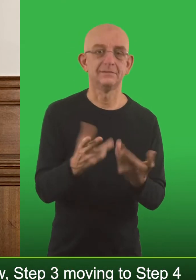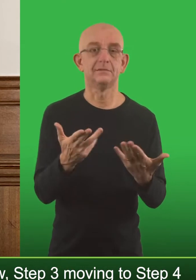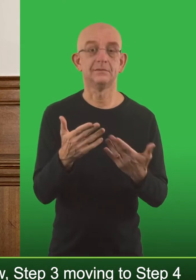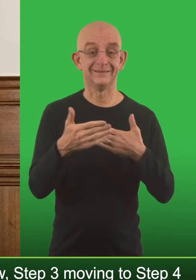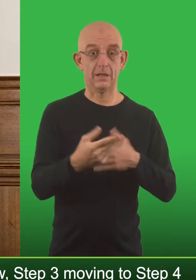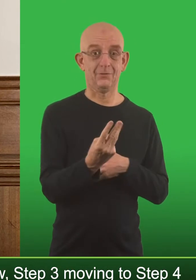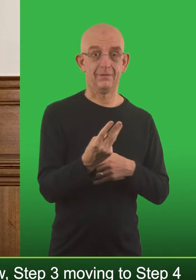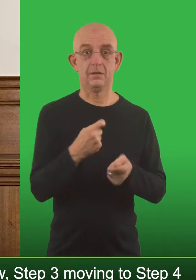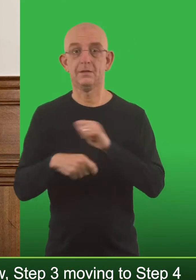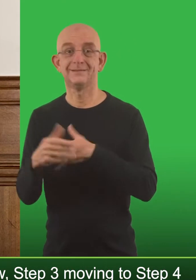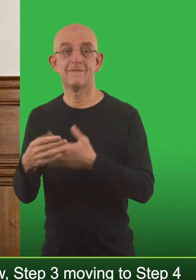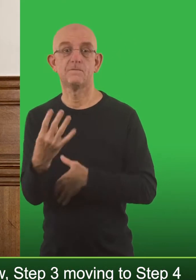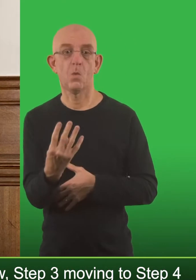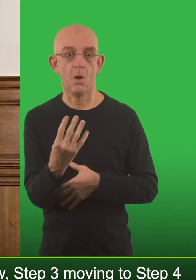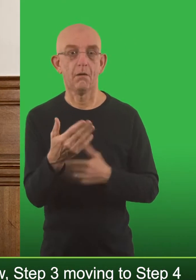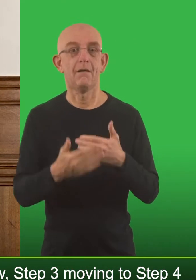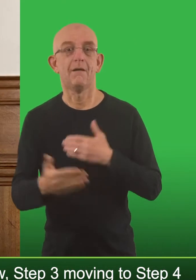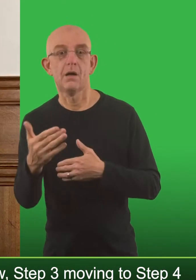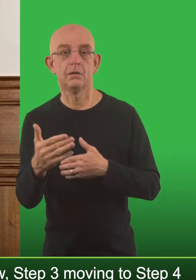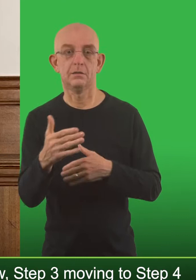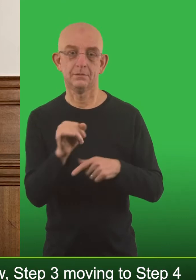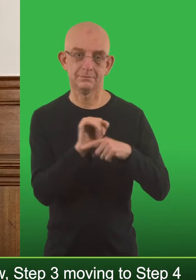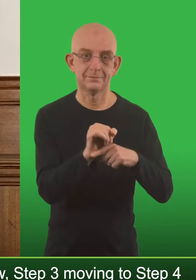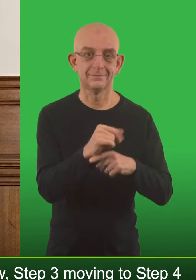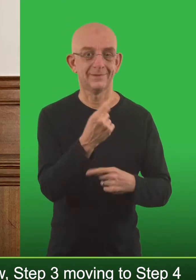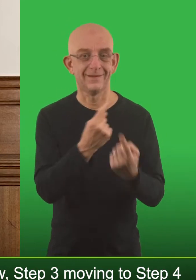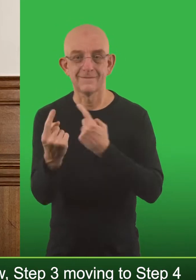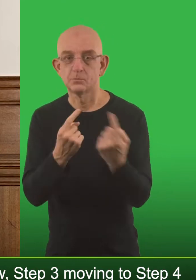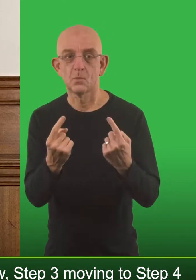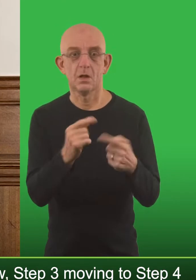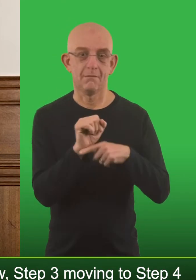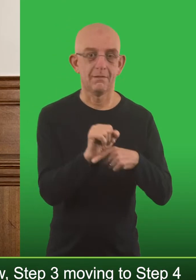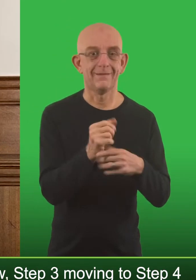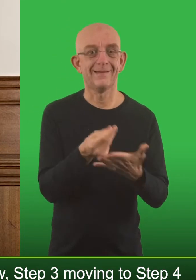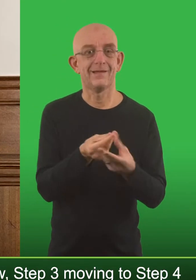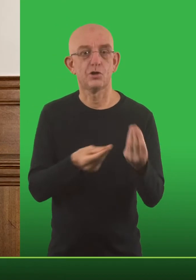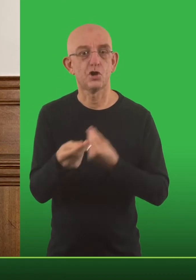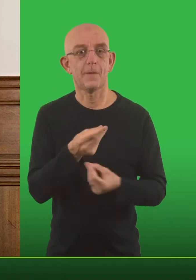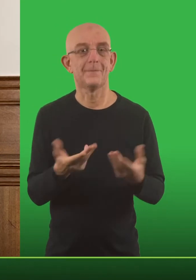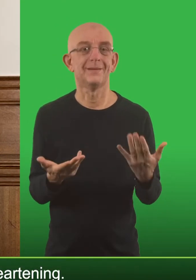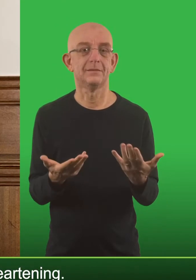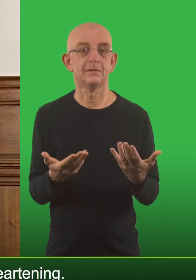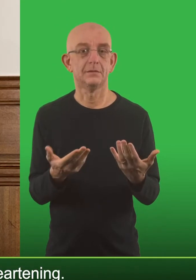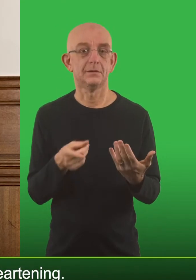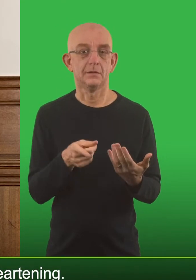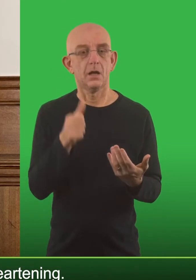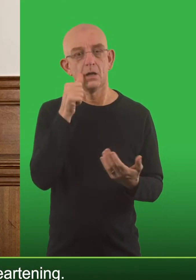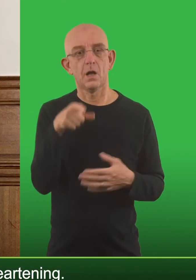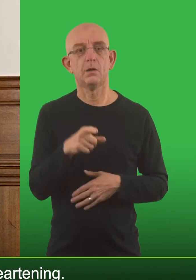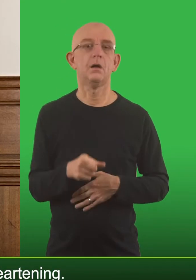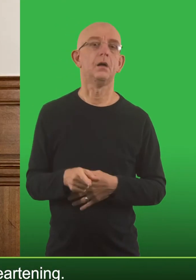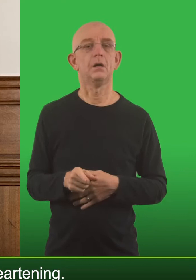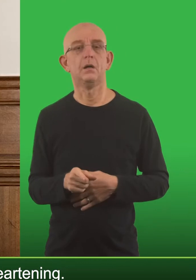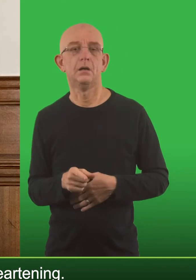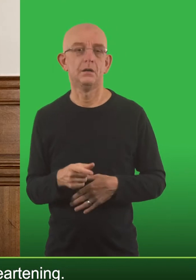low. Step 3, moving to step 4 and then beyond. That protects individuals, it protects the economy. I get that this is